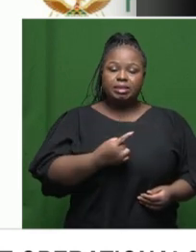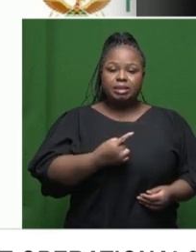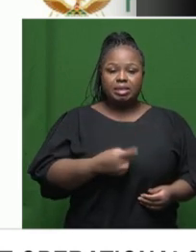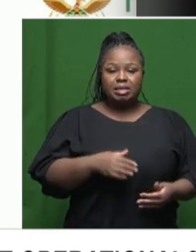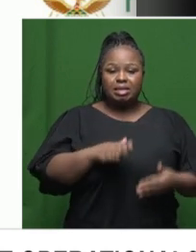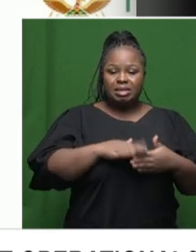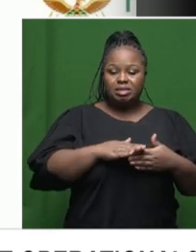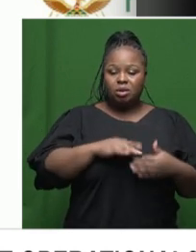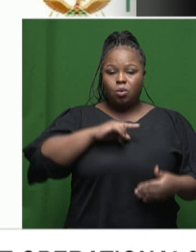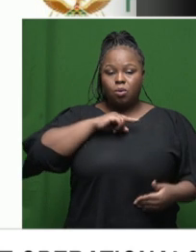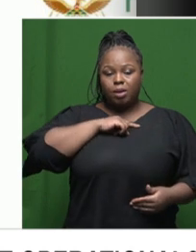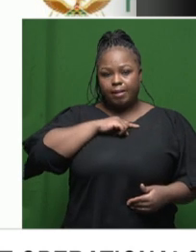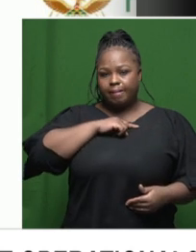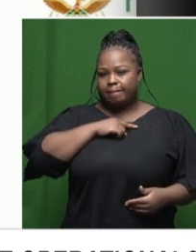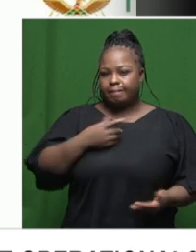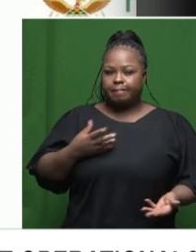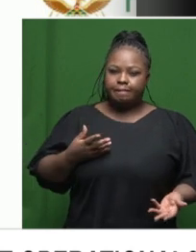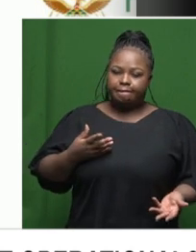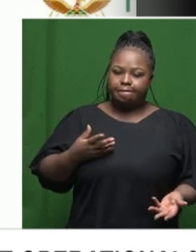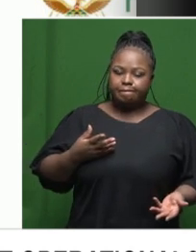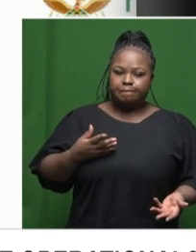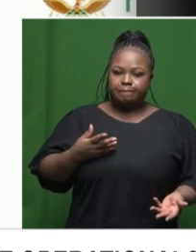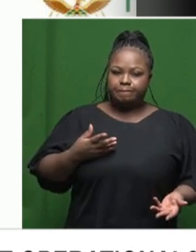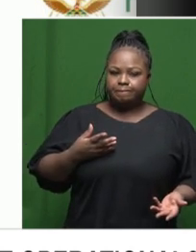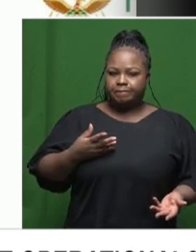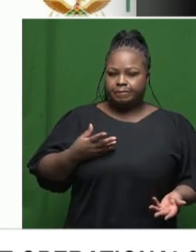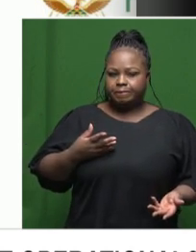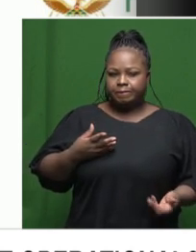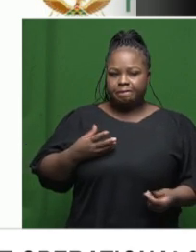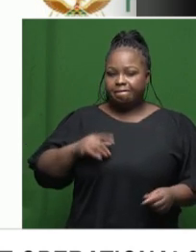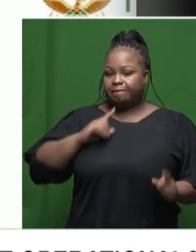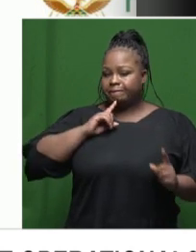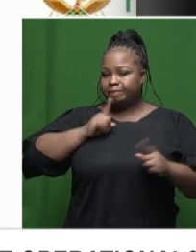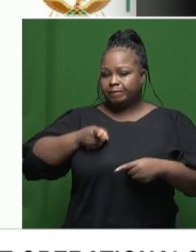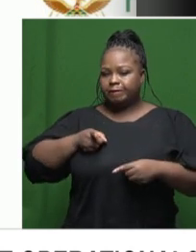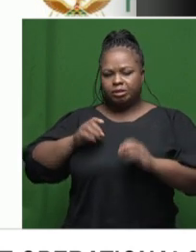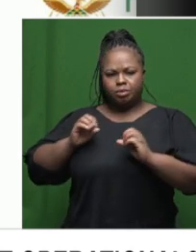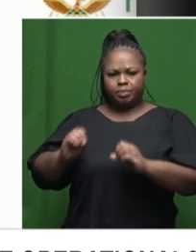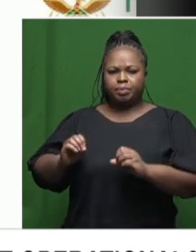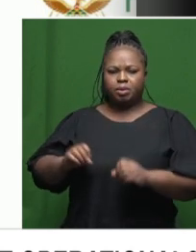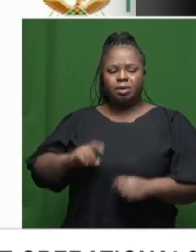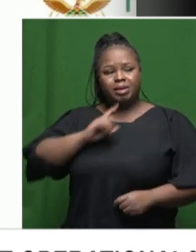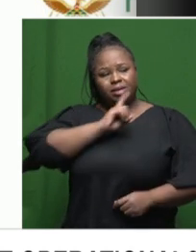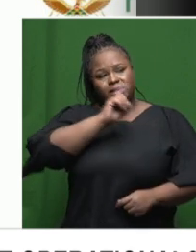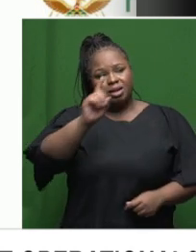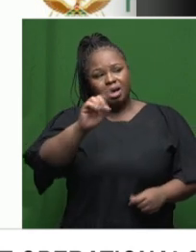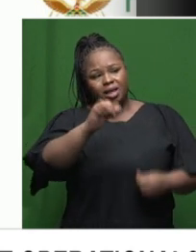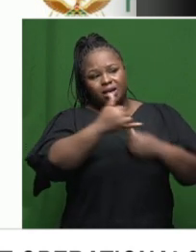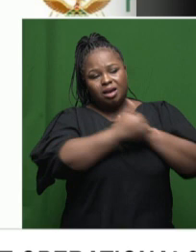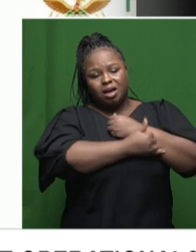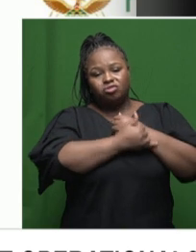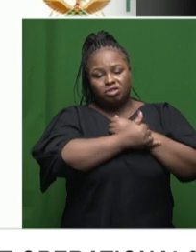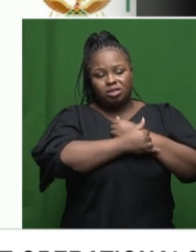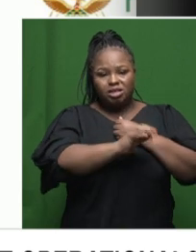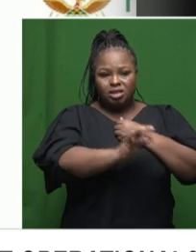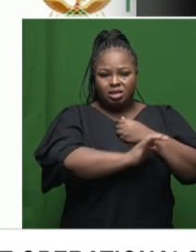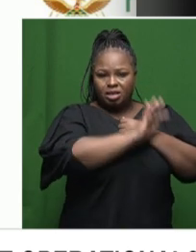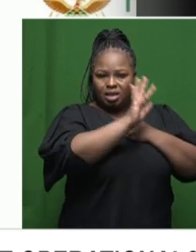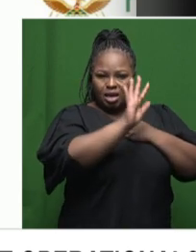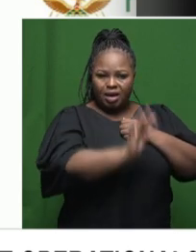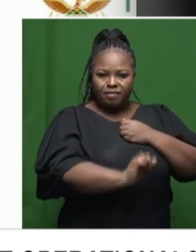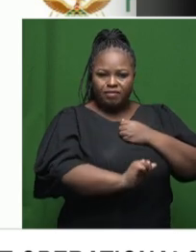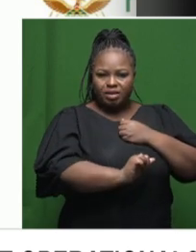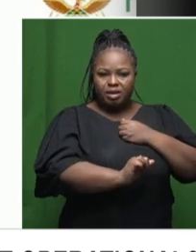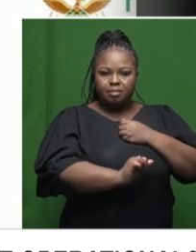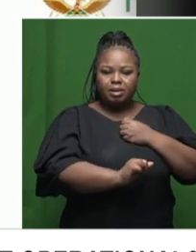they are not the possible reason that they are not getting orders, that a number of countries, especially on African continent, have been